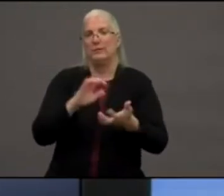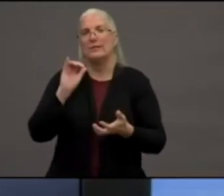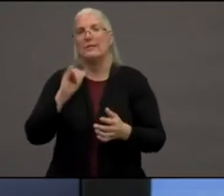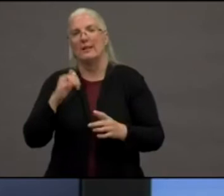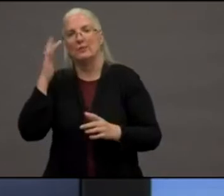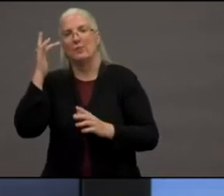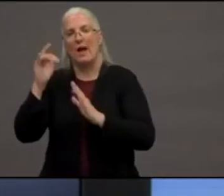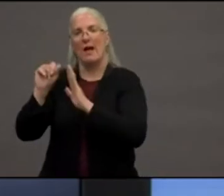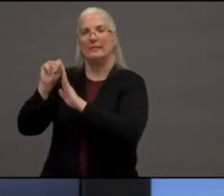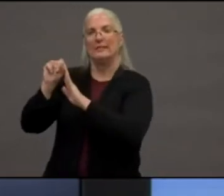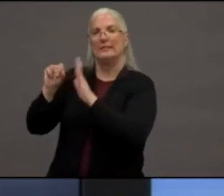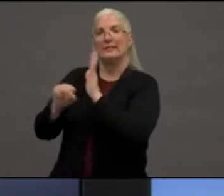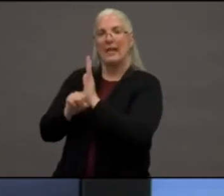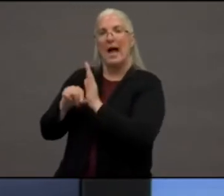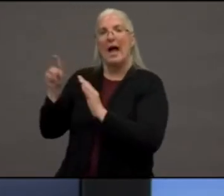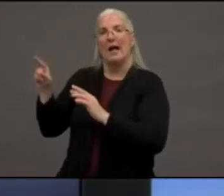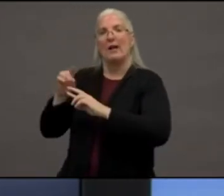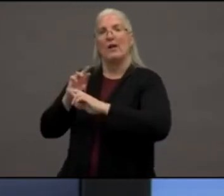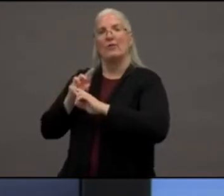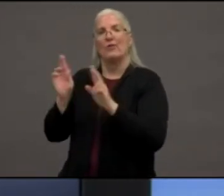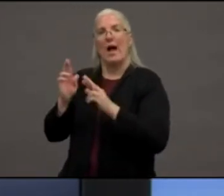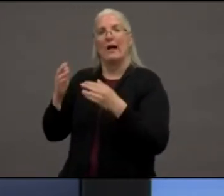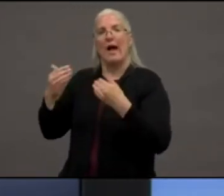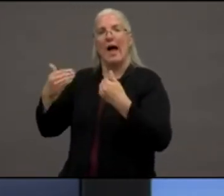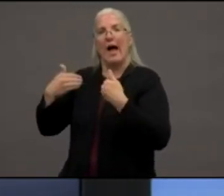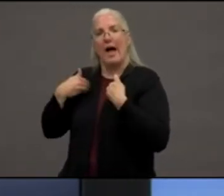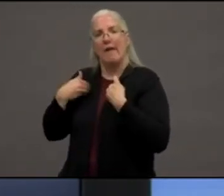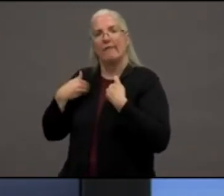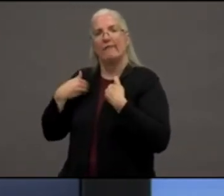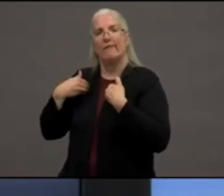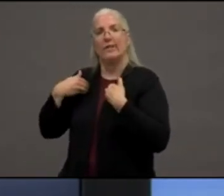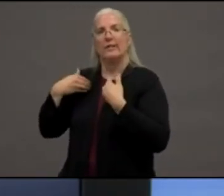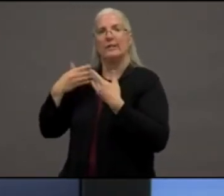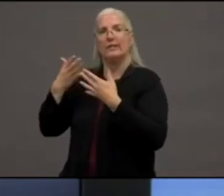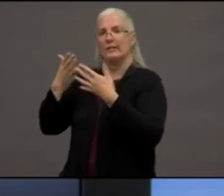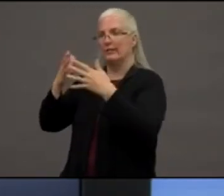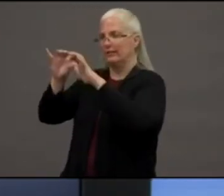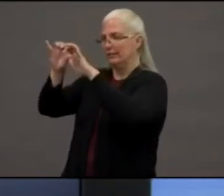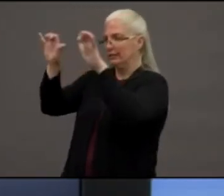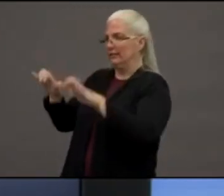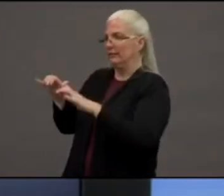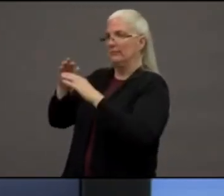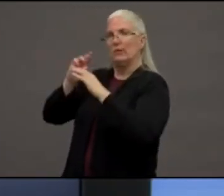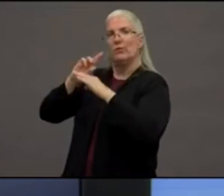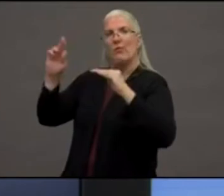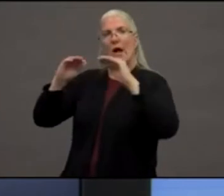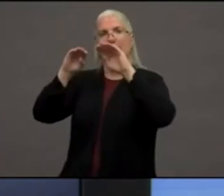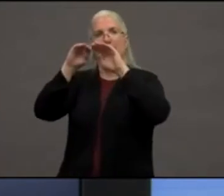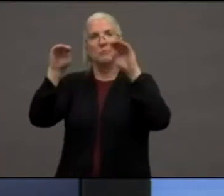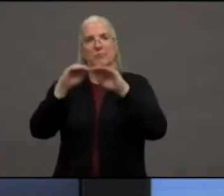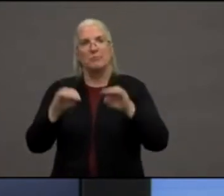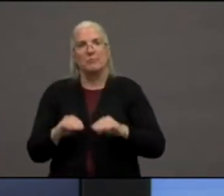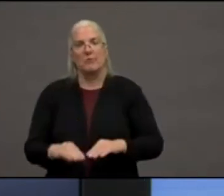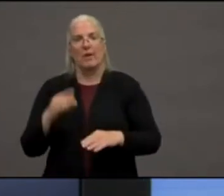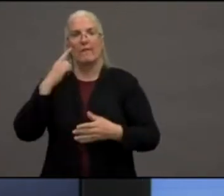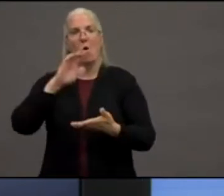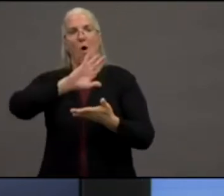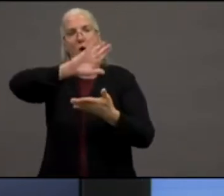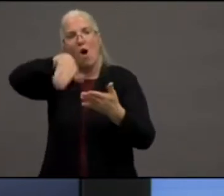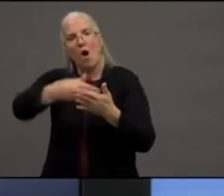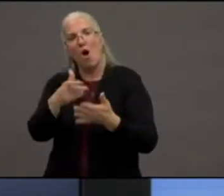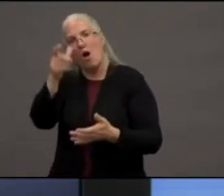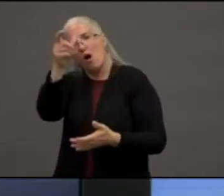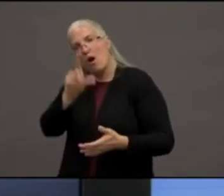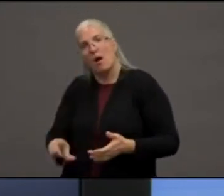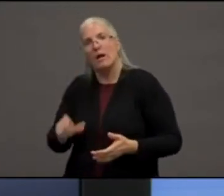universal guidance for California and a framework for us all to follow. So we will have times where the state may be more